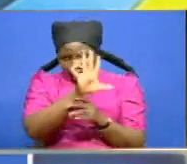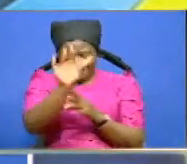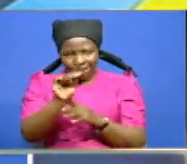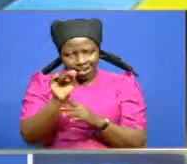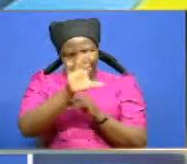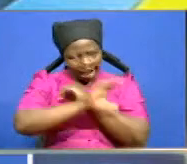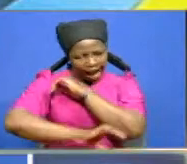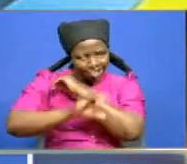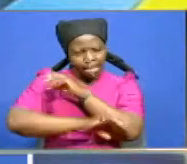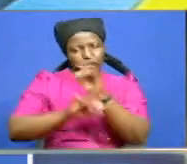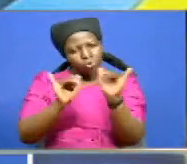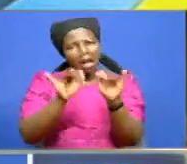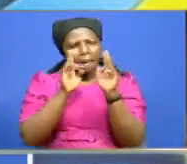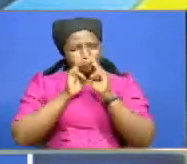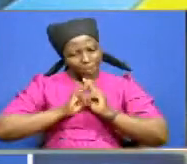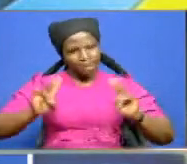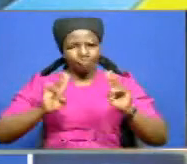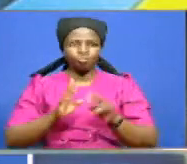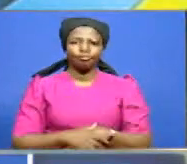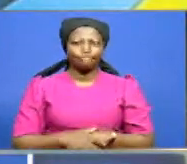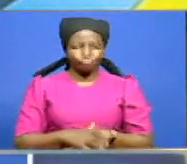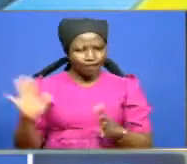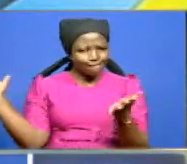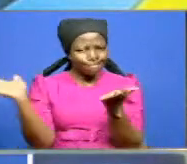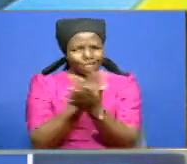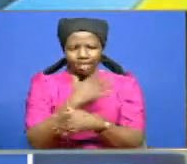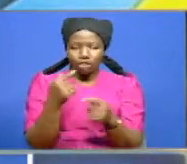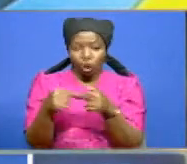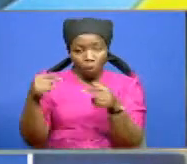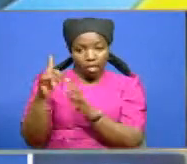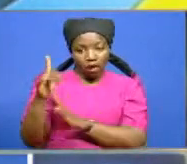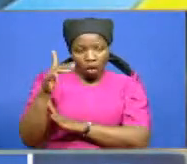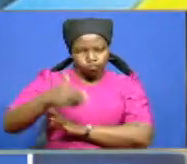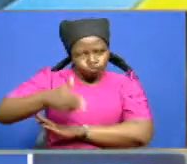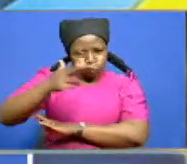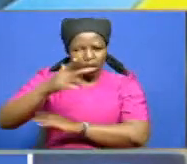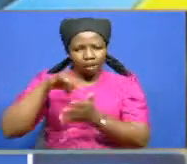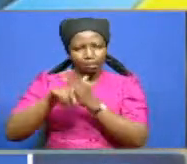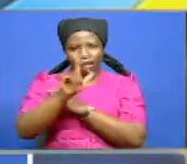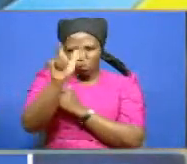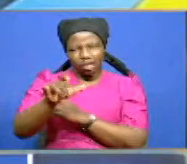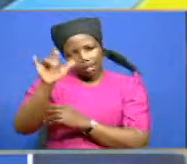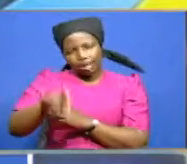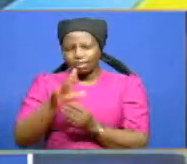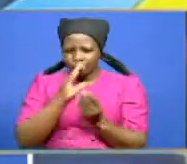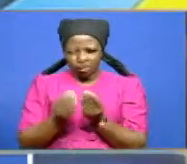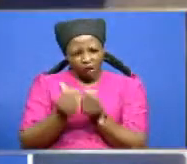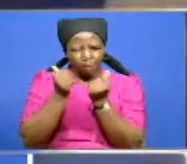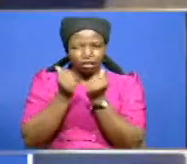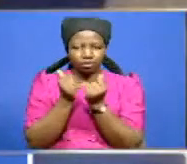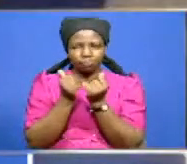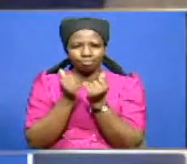peacefully, proliferation of illicit arms to the continent must be dealt with as a matter of priority.